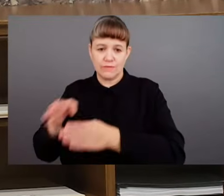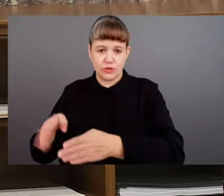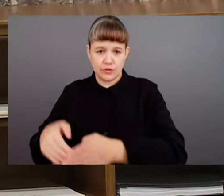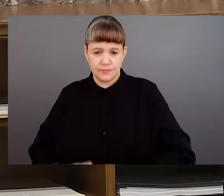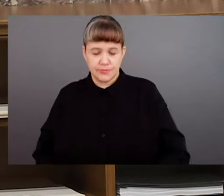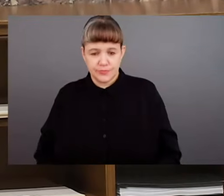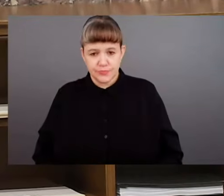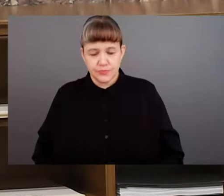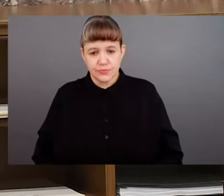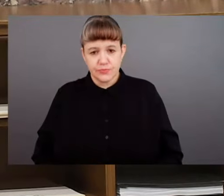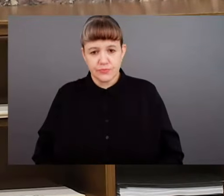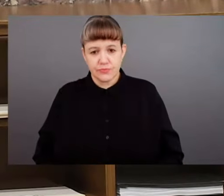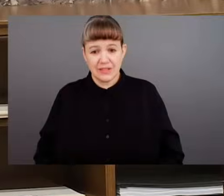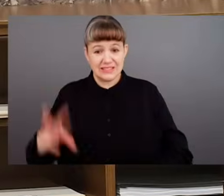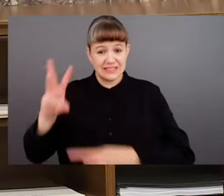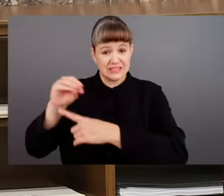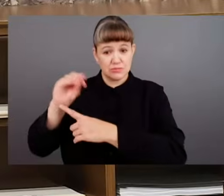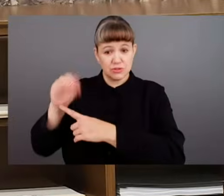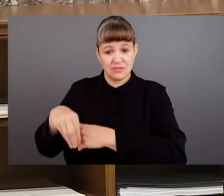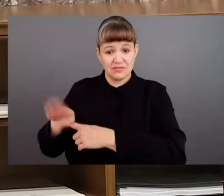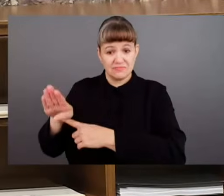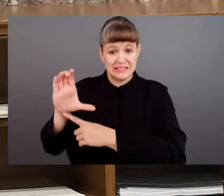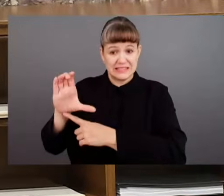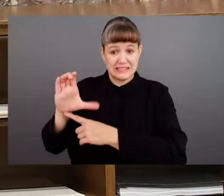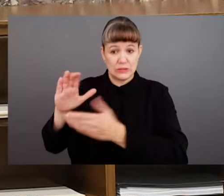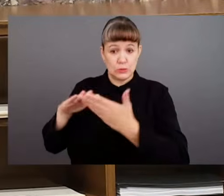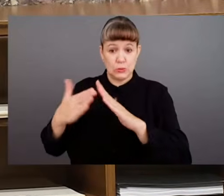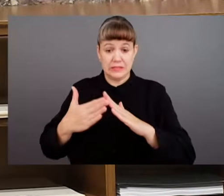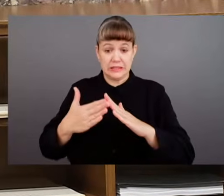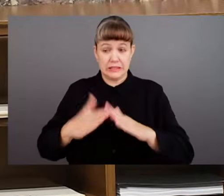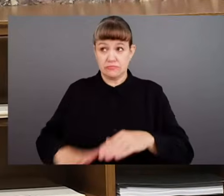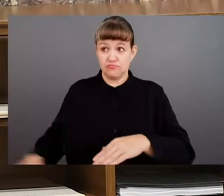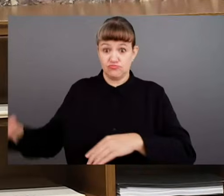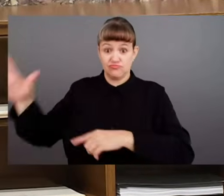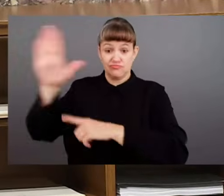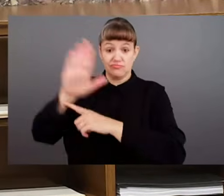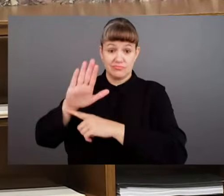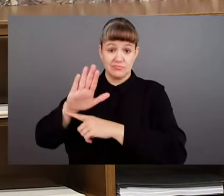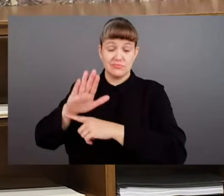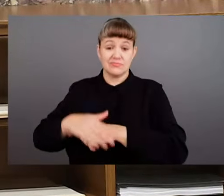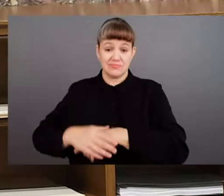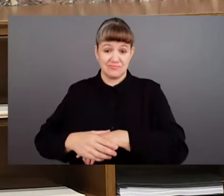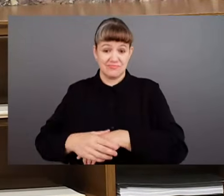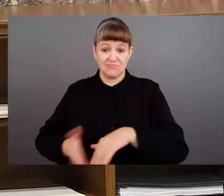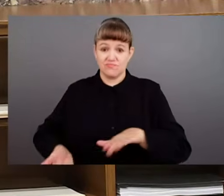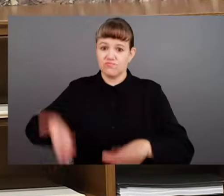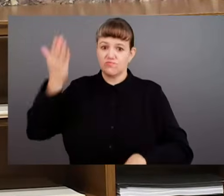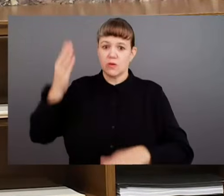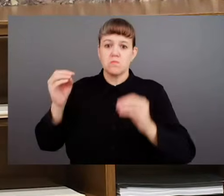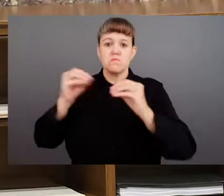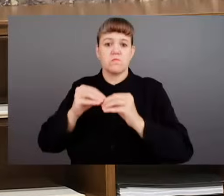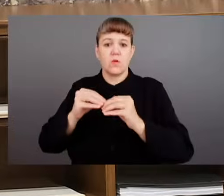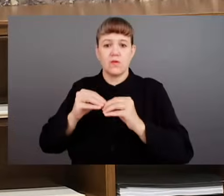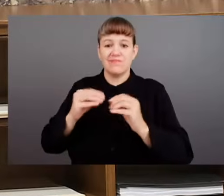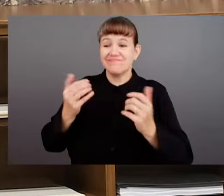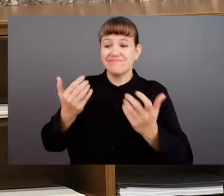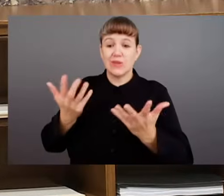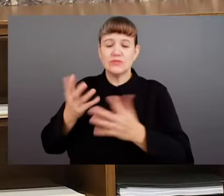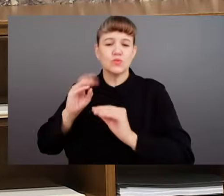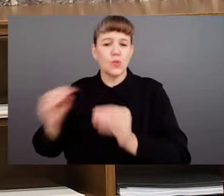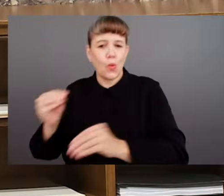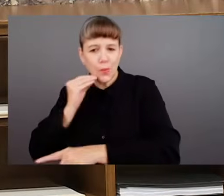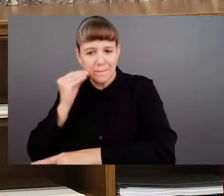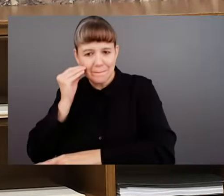communities, with a record spike in both Cranbrook and Fort St. John. The government slogan is,